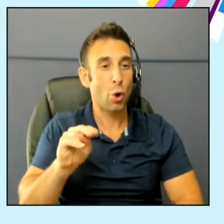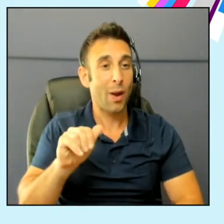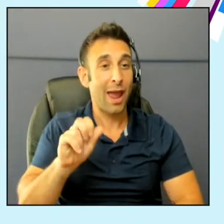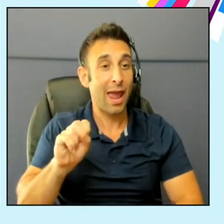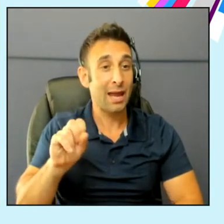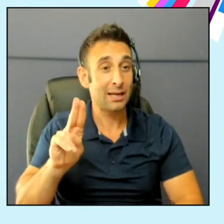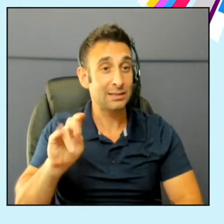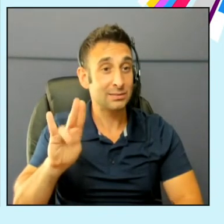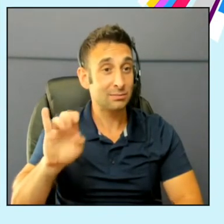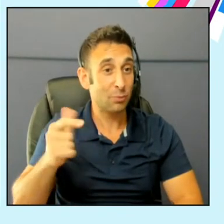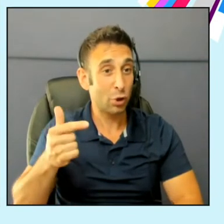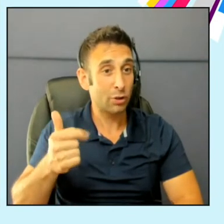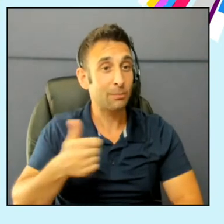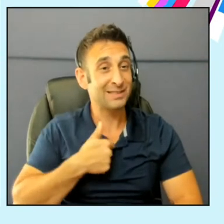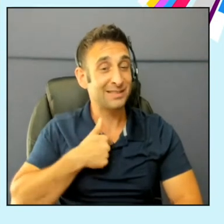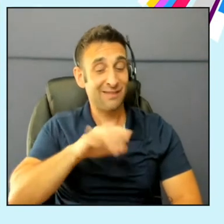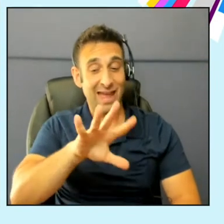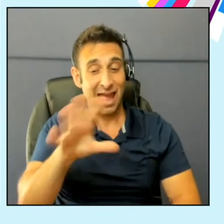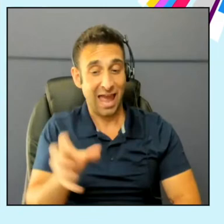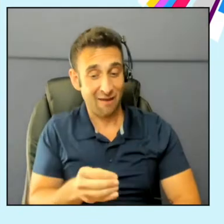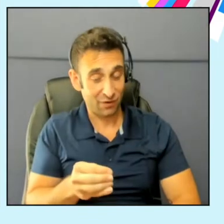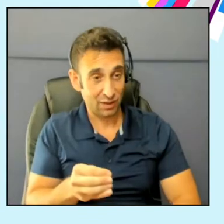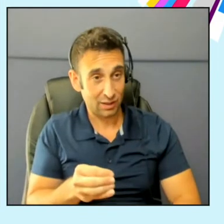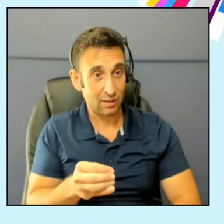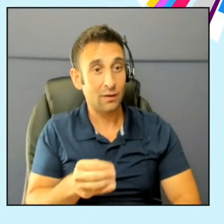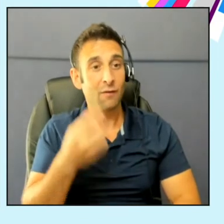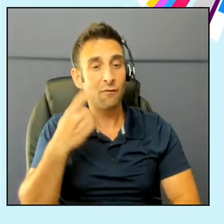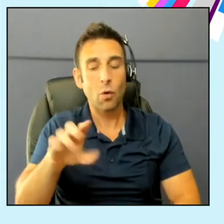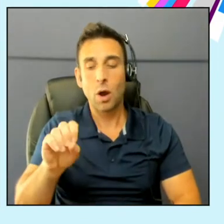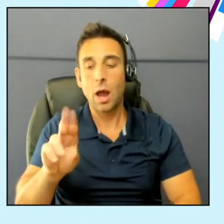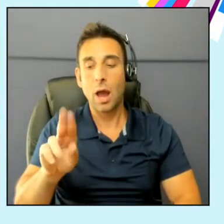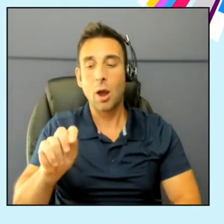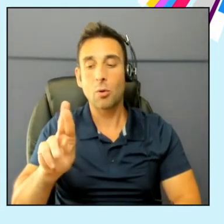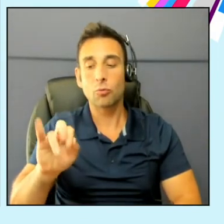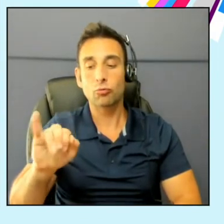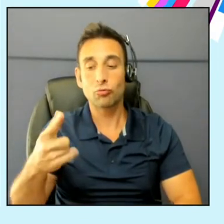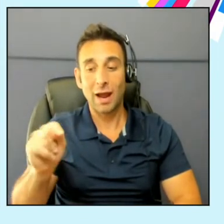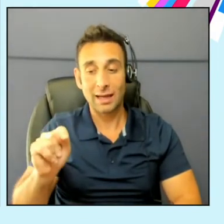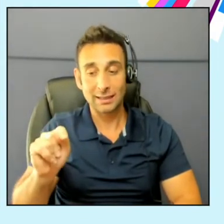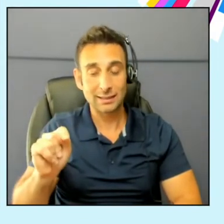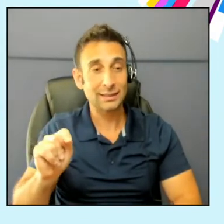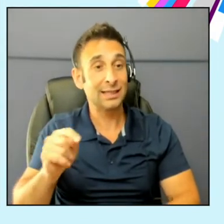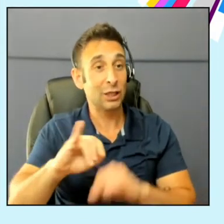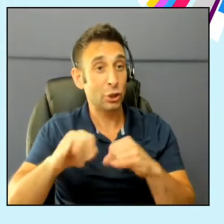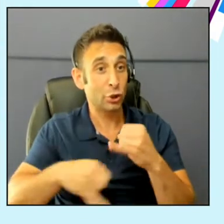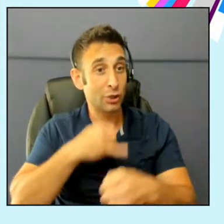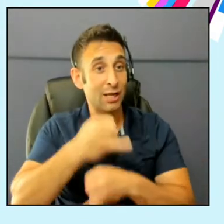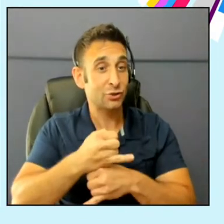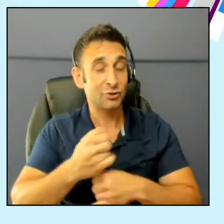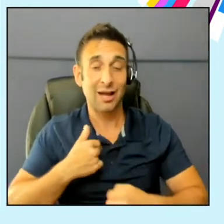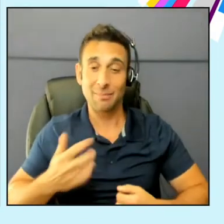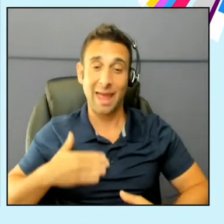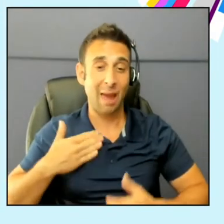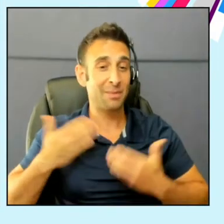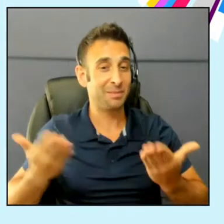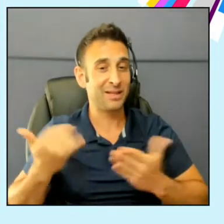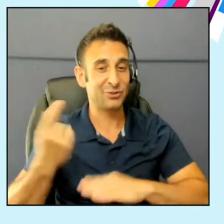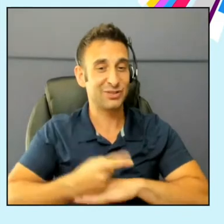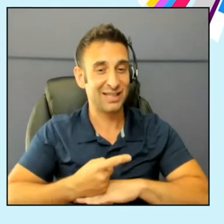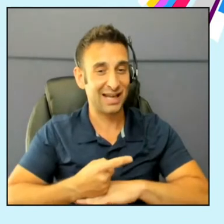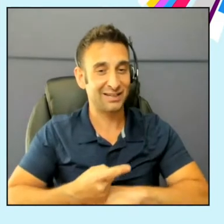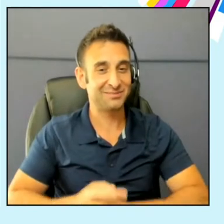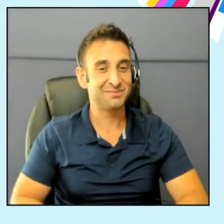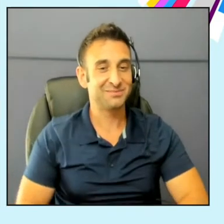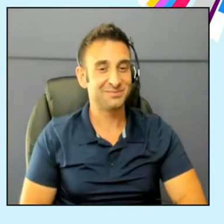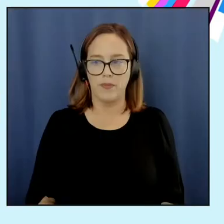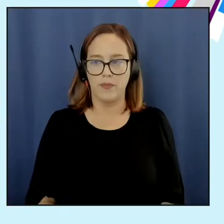Africa Advocacy Officer at Outright Action International, and I'm really delighted to be here today. Thank you.